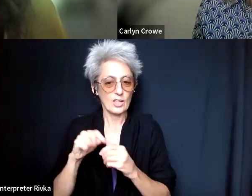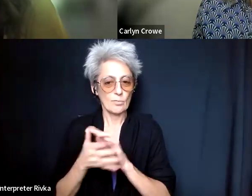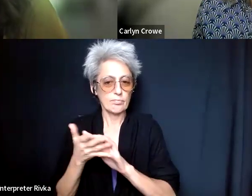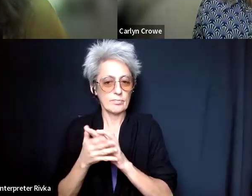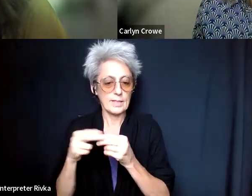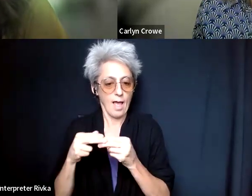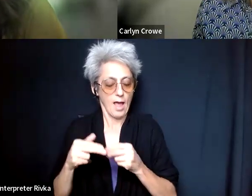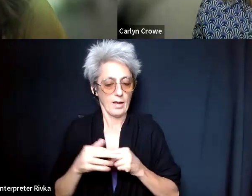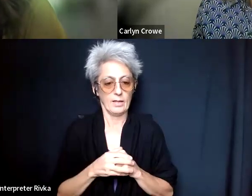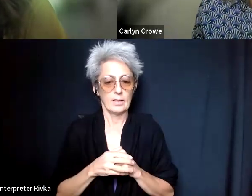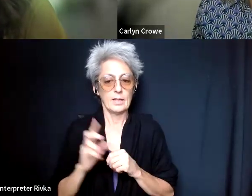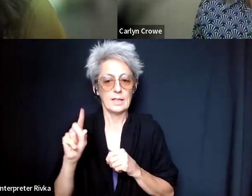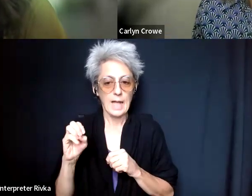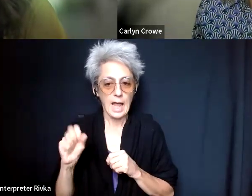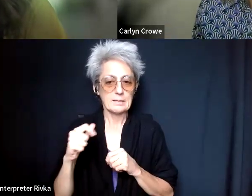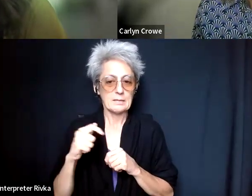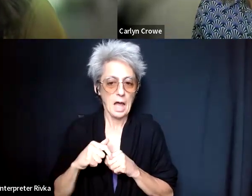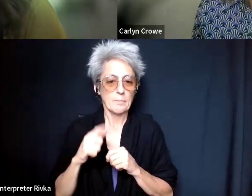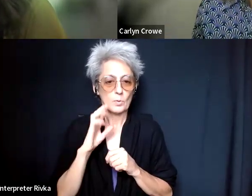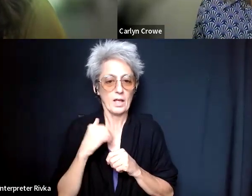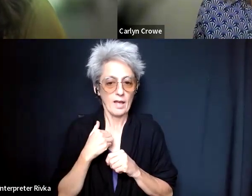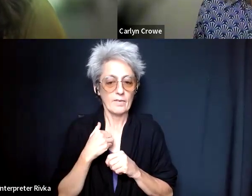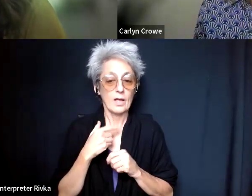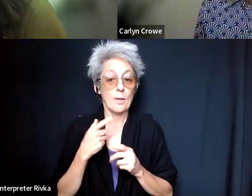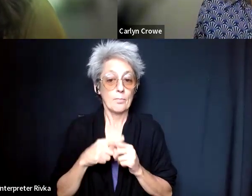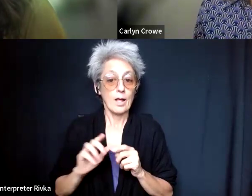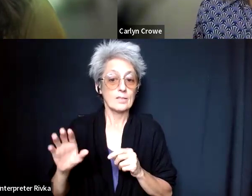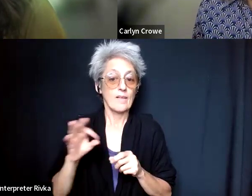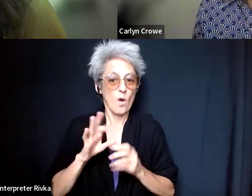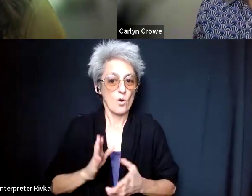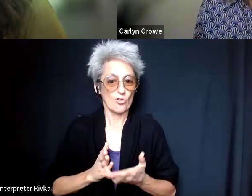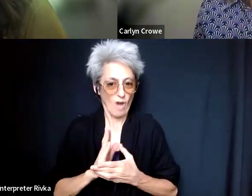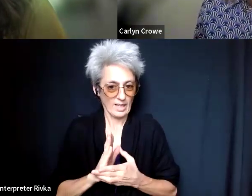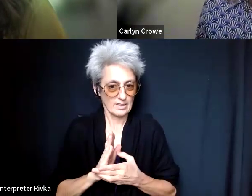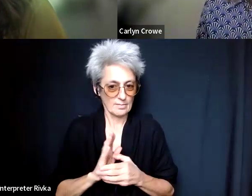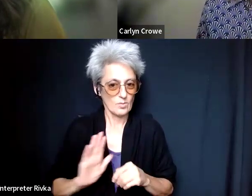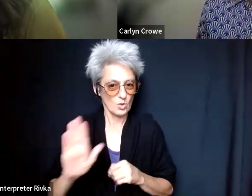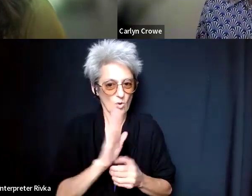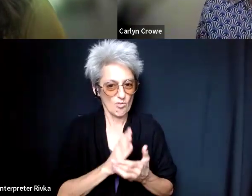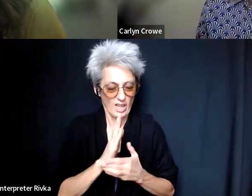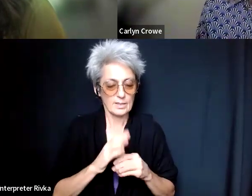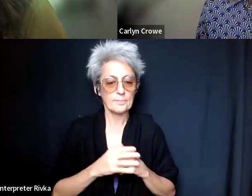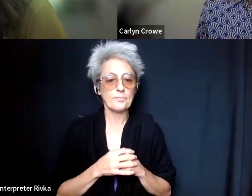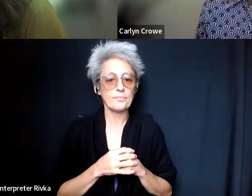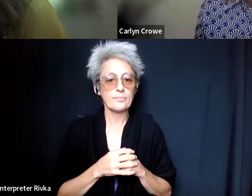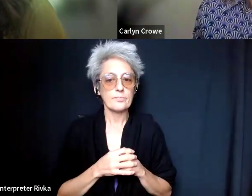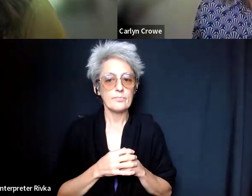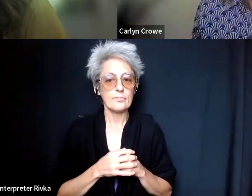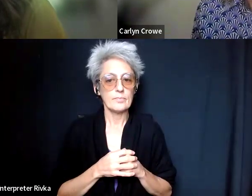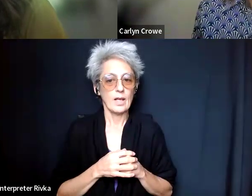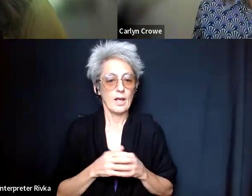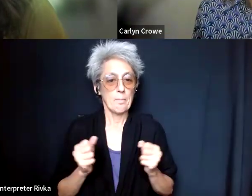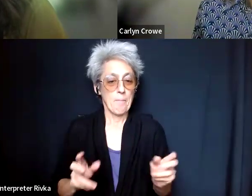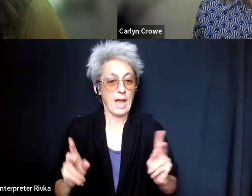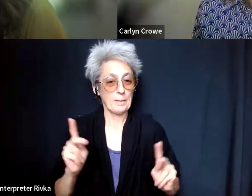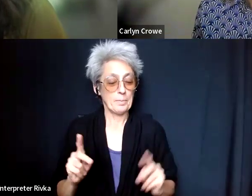with dates and times, but also about your rights as a voter. Because it's something that a lot of people don't realize